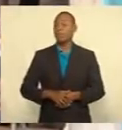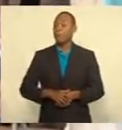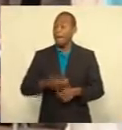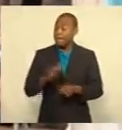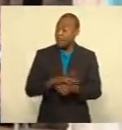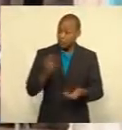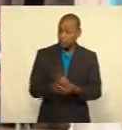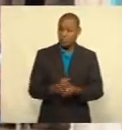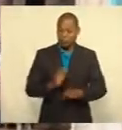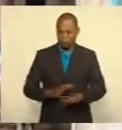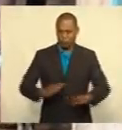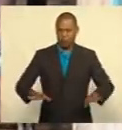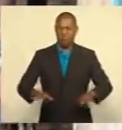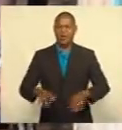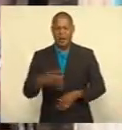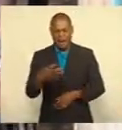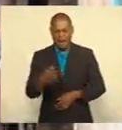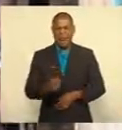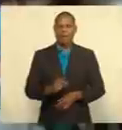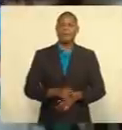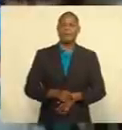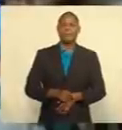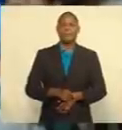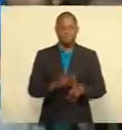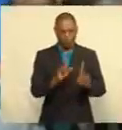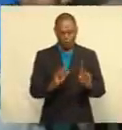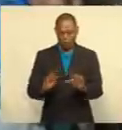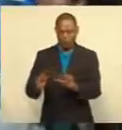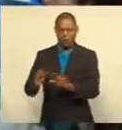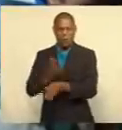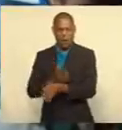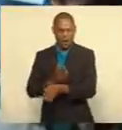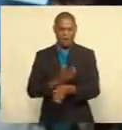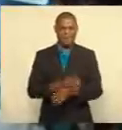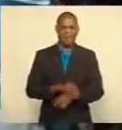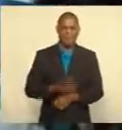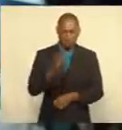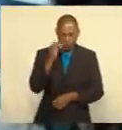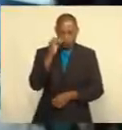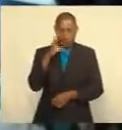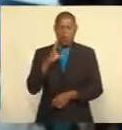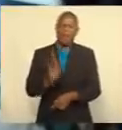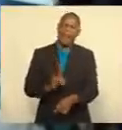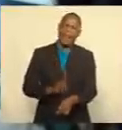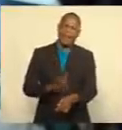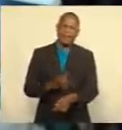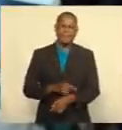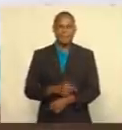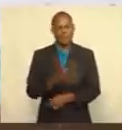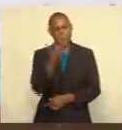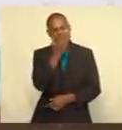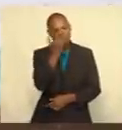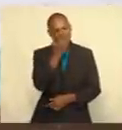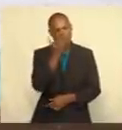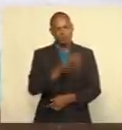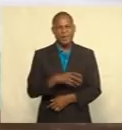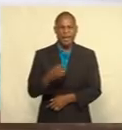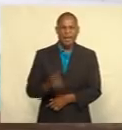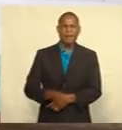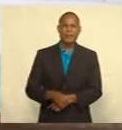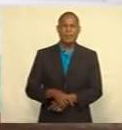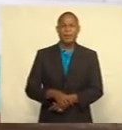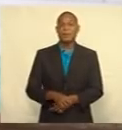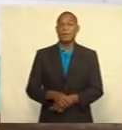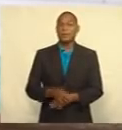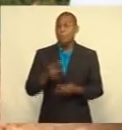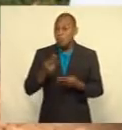occupied. Like in the weekends, I woke up late this morning. They were watching their movies, and we had our breakfast at about 10